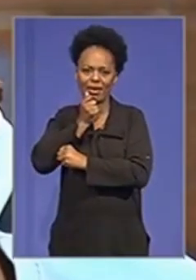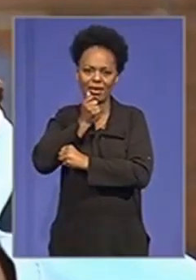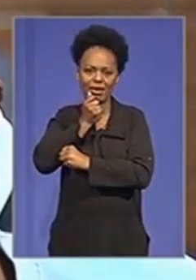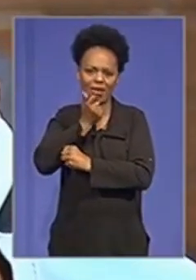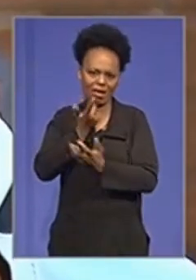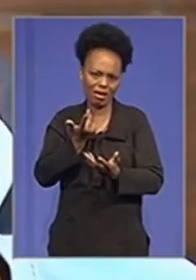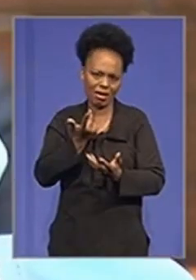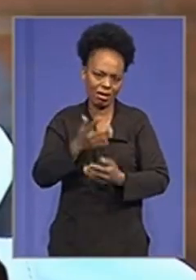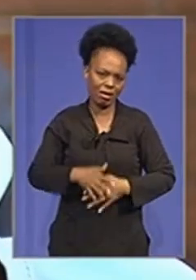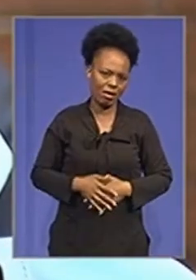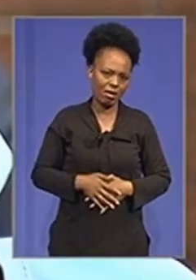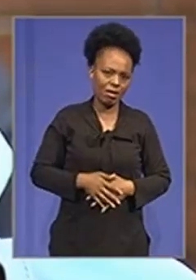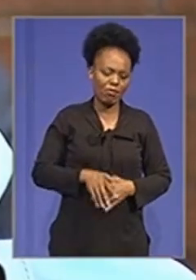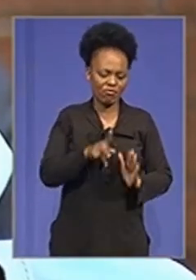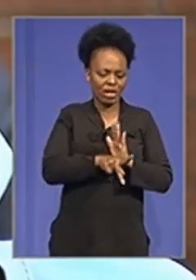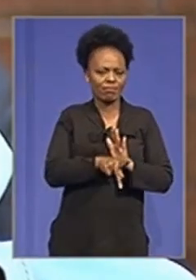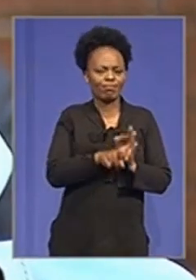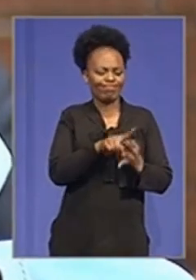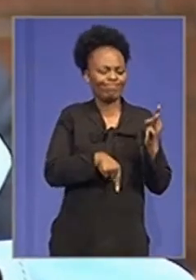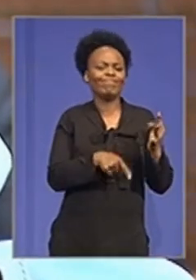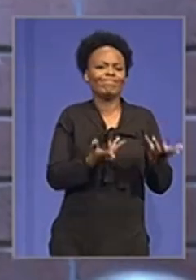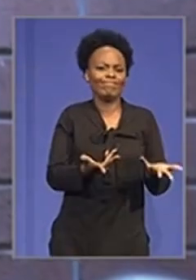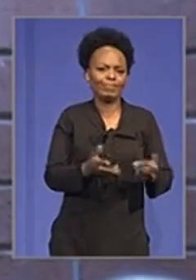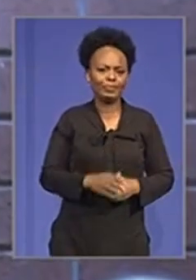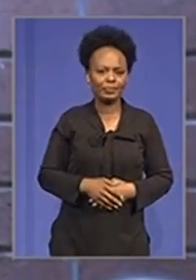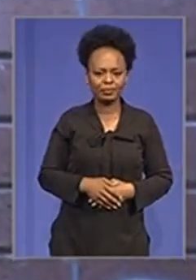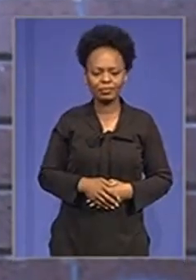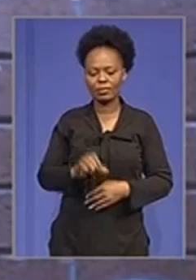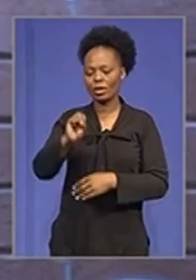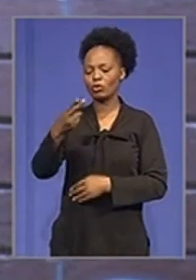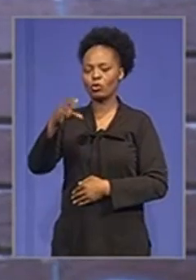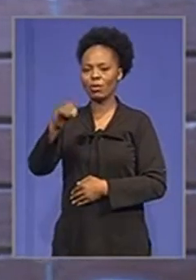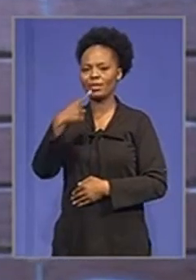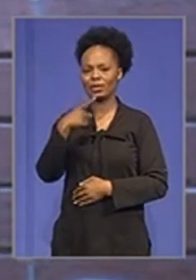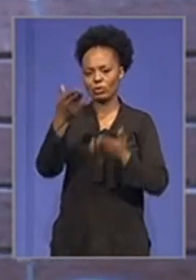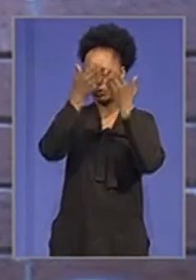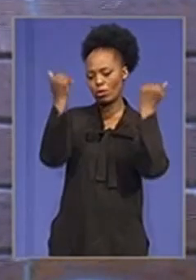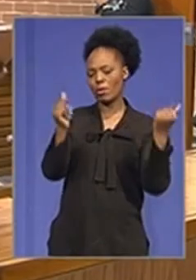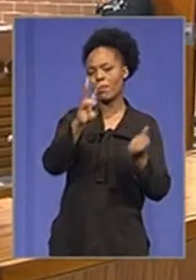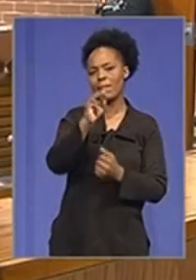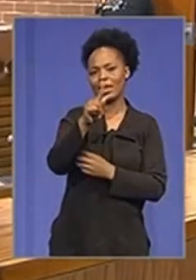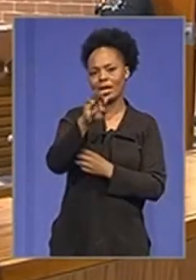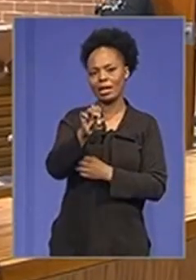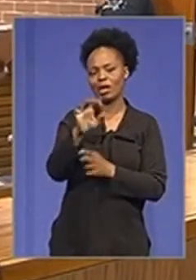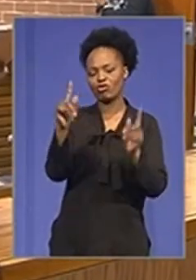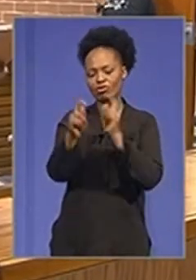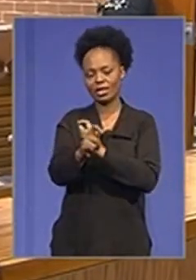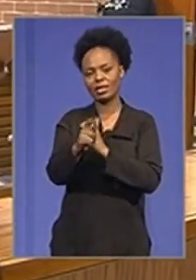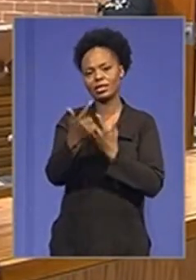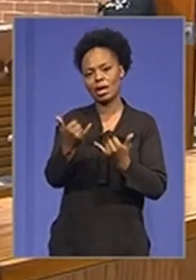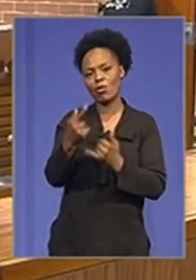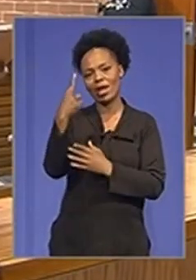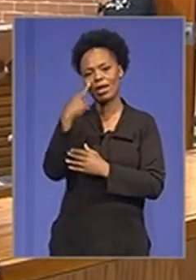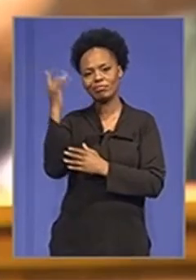Shoba o buile gape gore o ne a sa itse Mzikayise Malepana sentle. Malepana o ne a fetoga go nna paki ya puso.